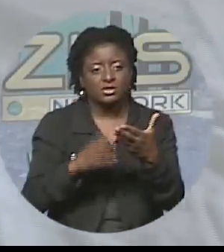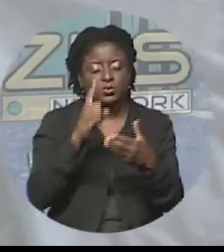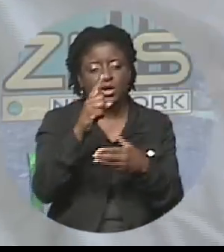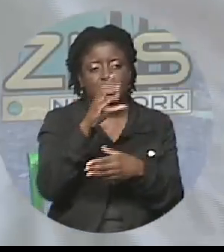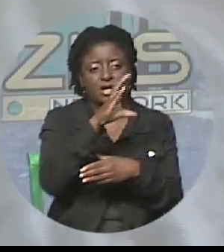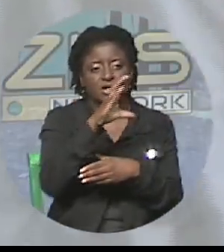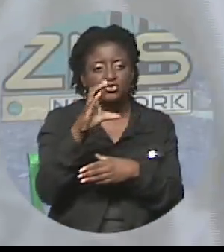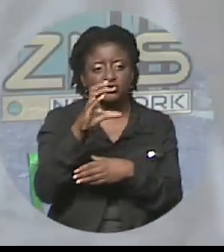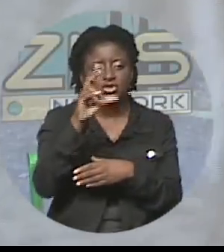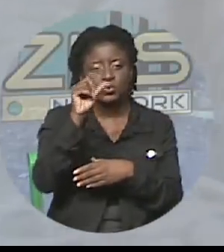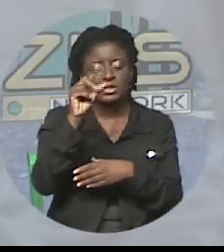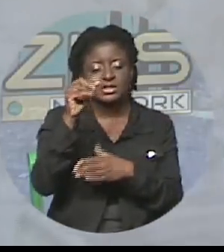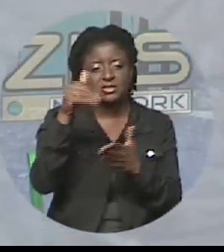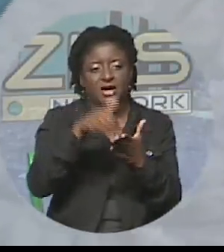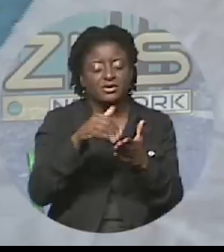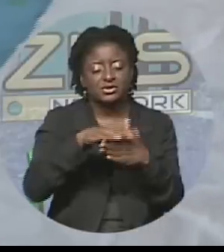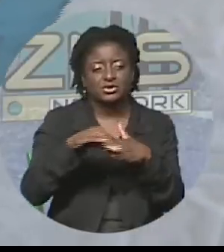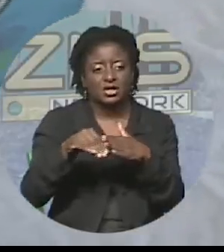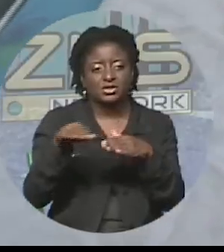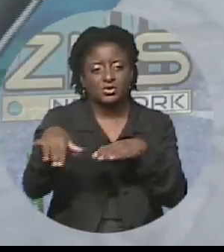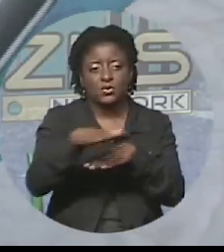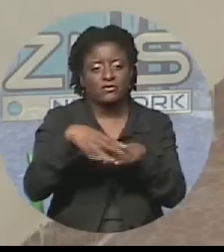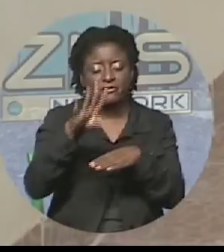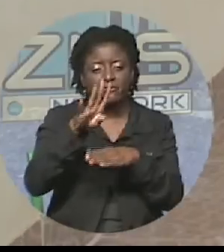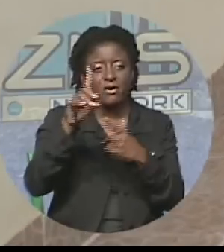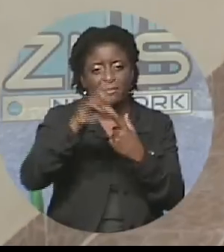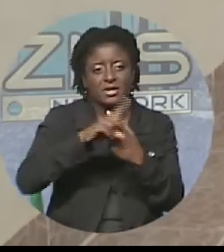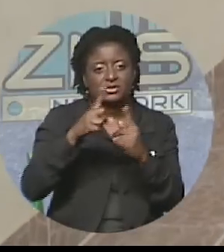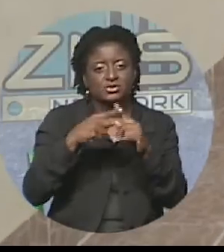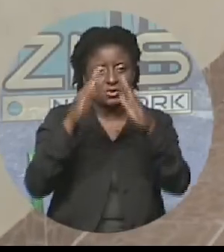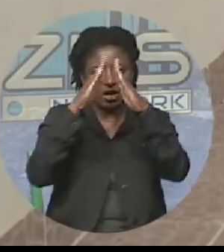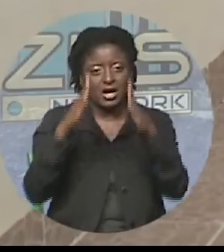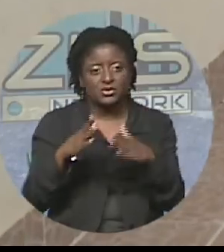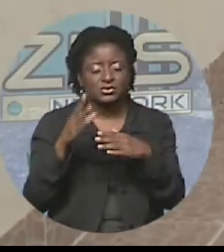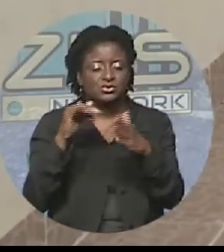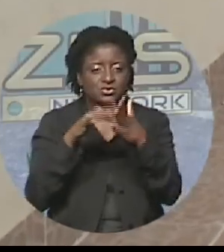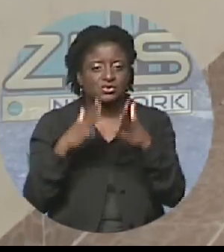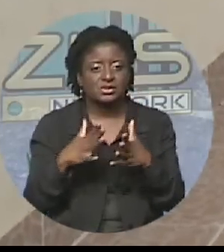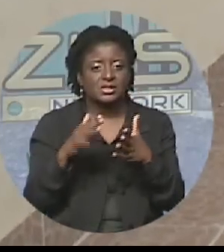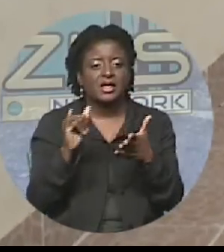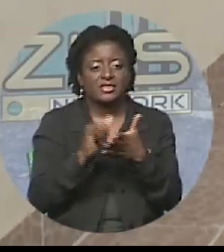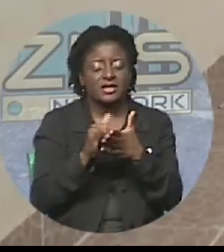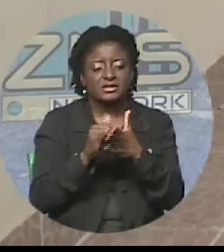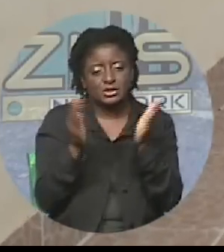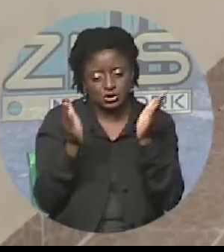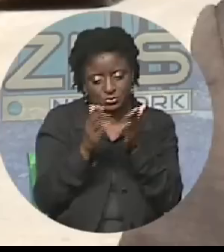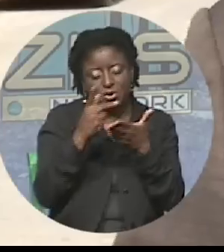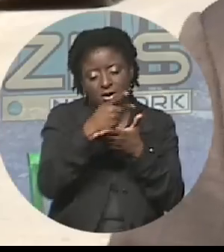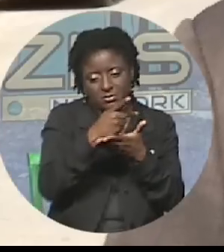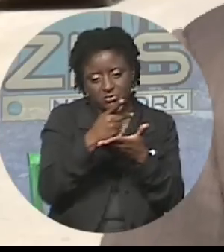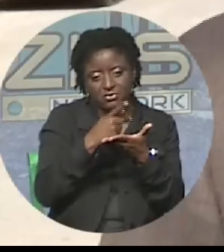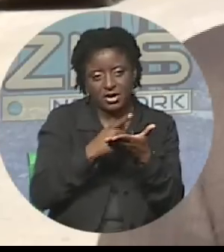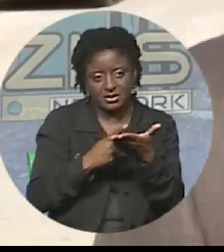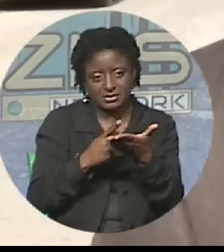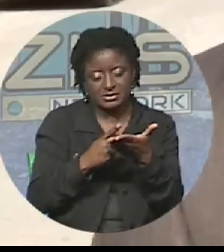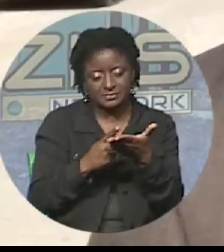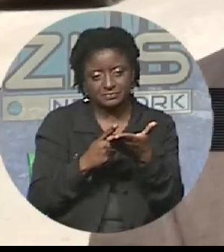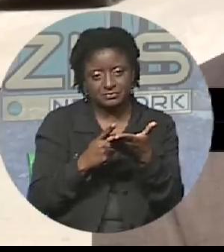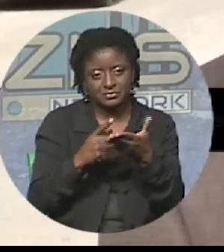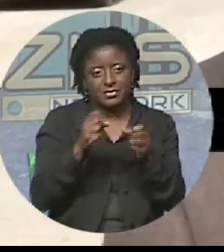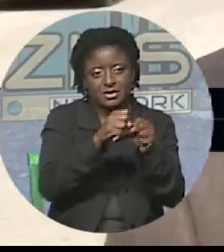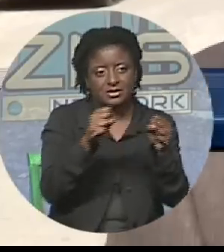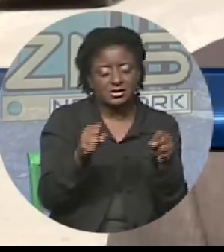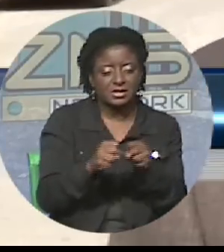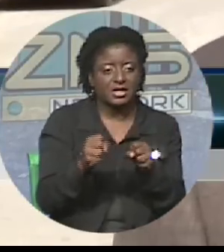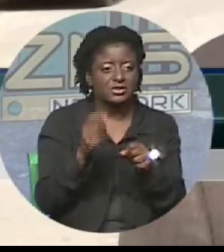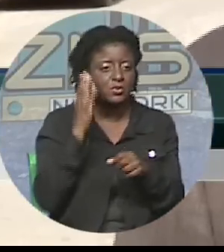4 months to house these students. That's a small price to pay for education. That site will not be opened until the roads